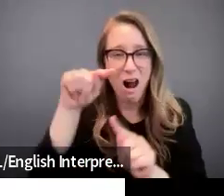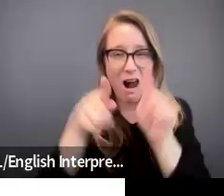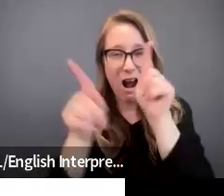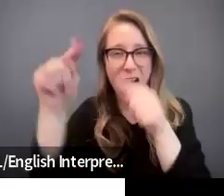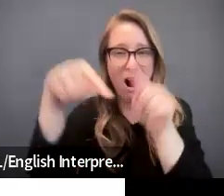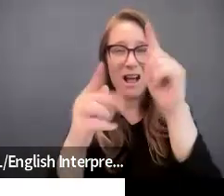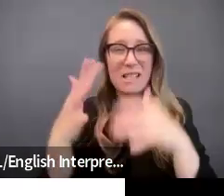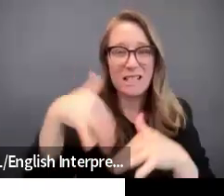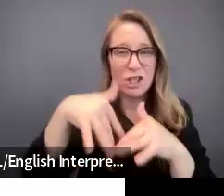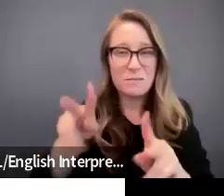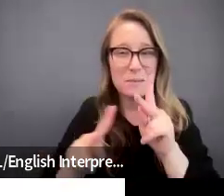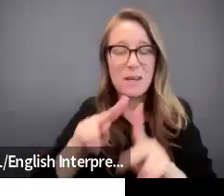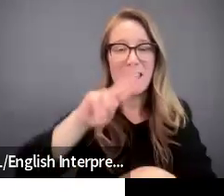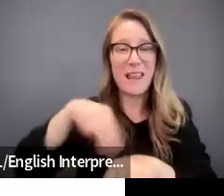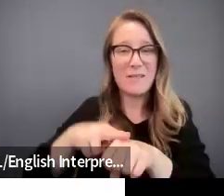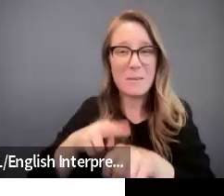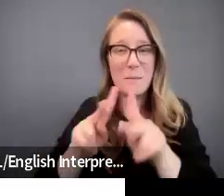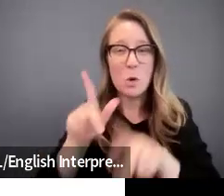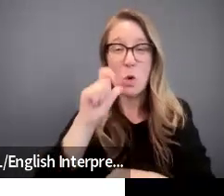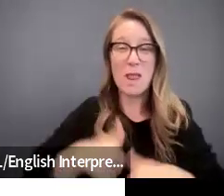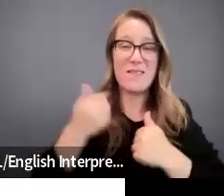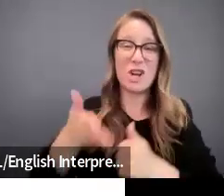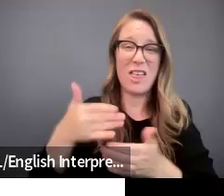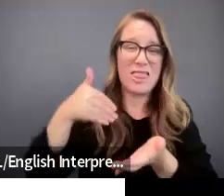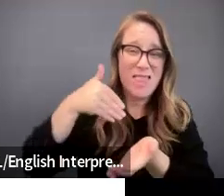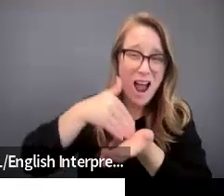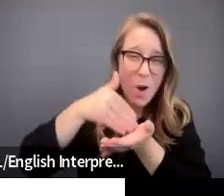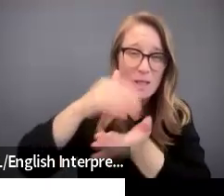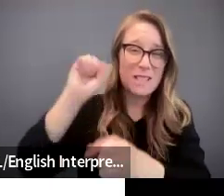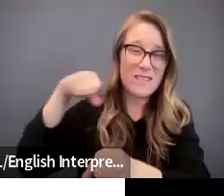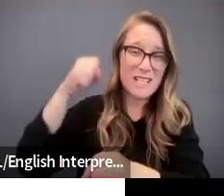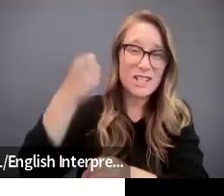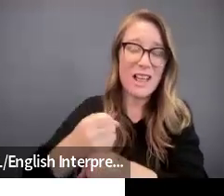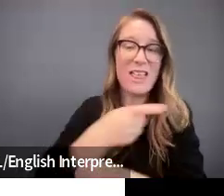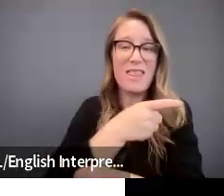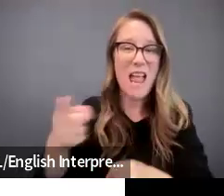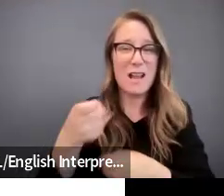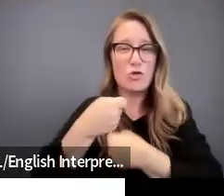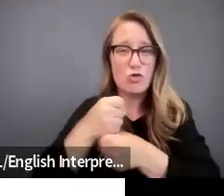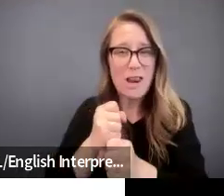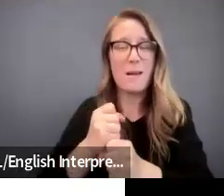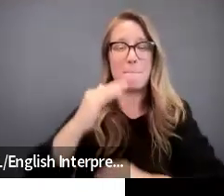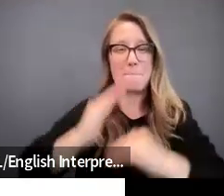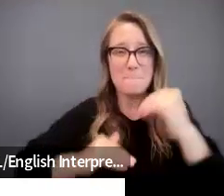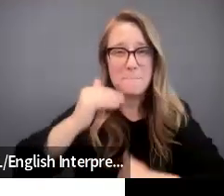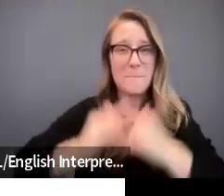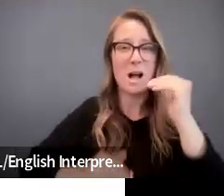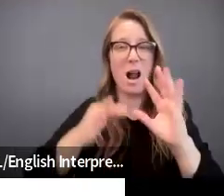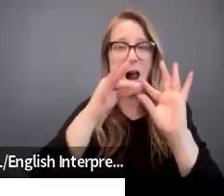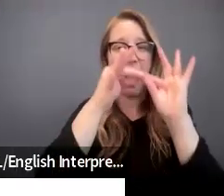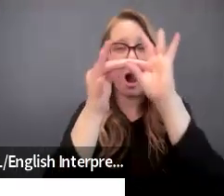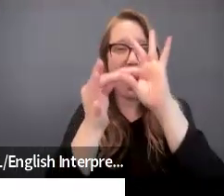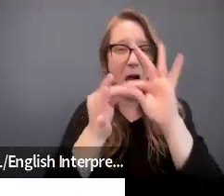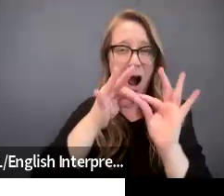the indigenous peoples, native peoples that lived here for thousands of years created and built, connecting